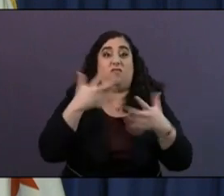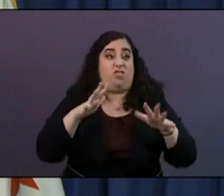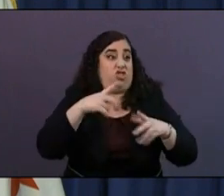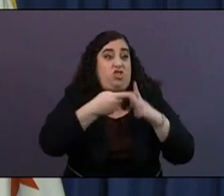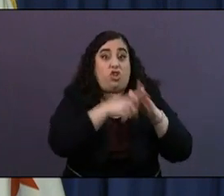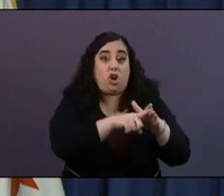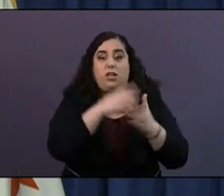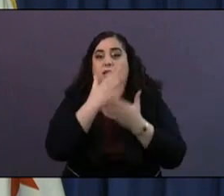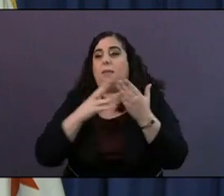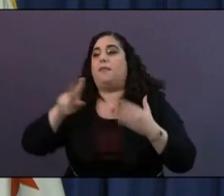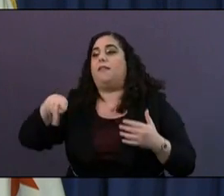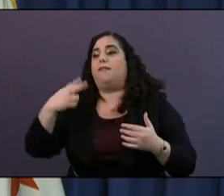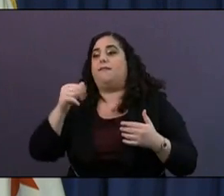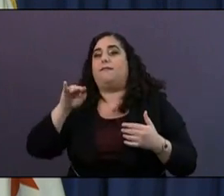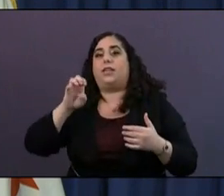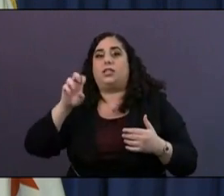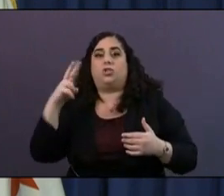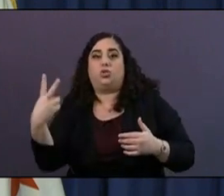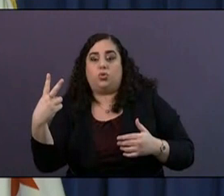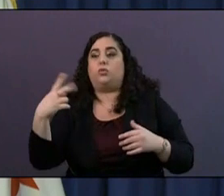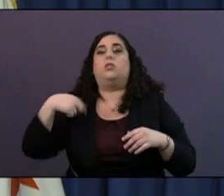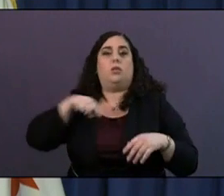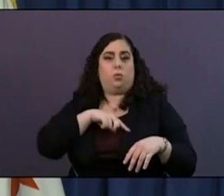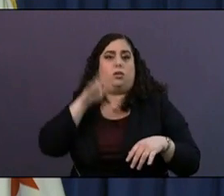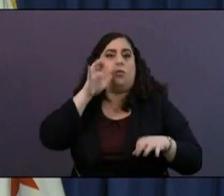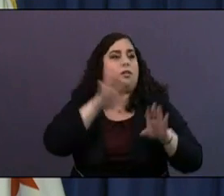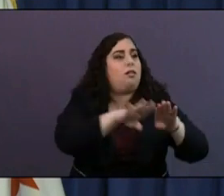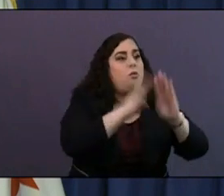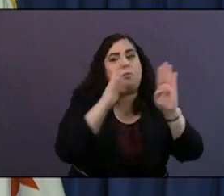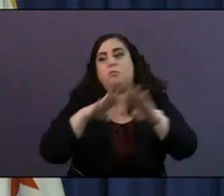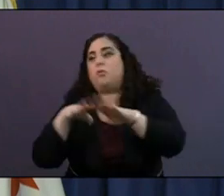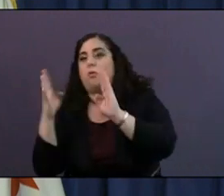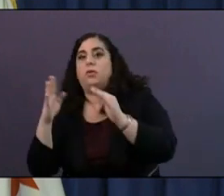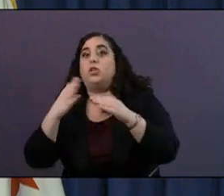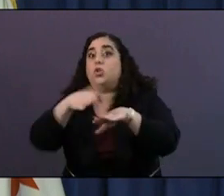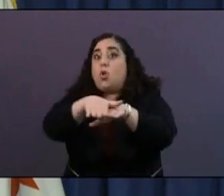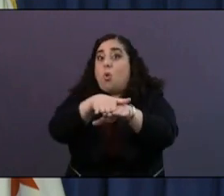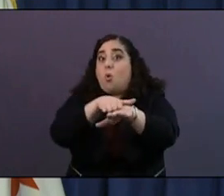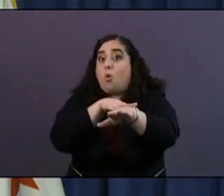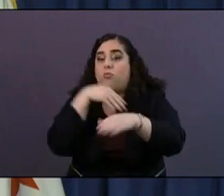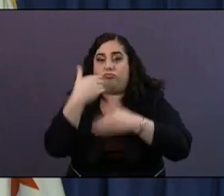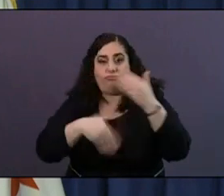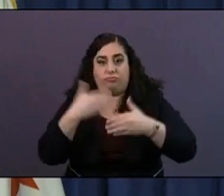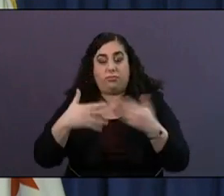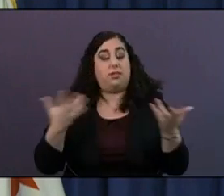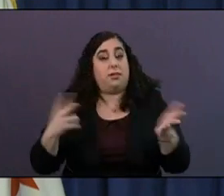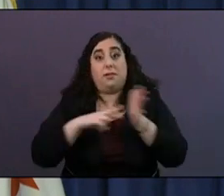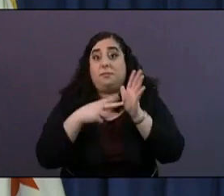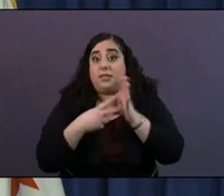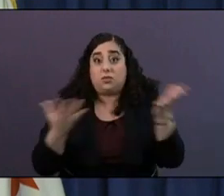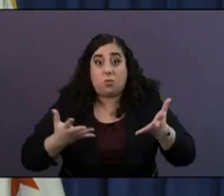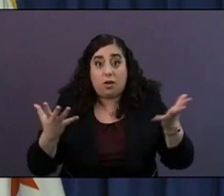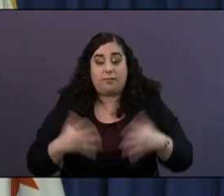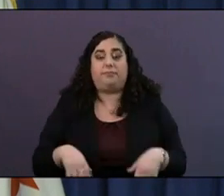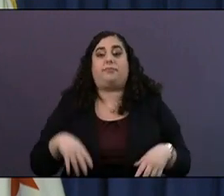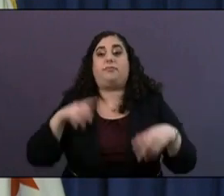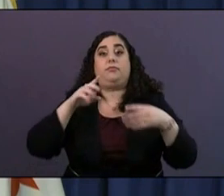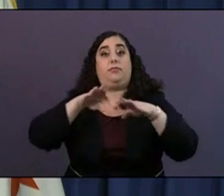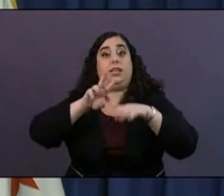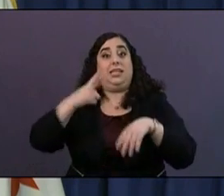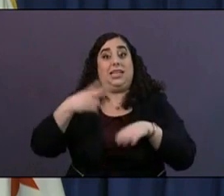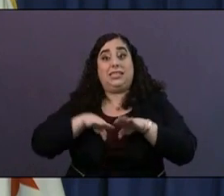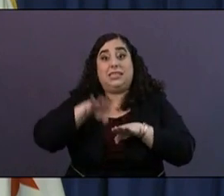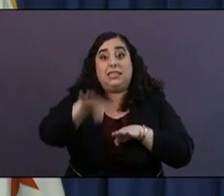Diego to take the next big step, which includes in-person dining at restaurants and